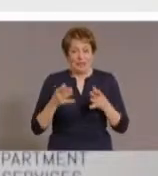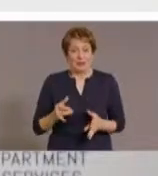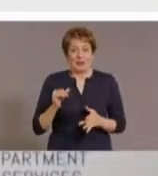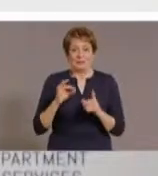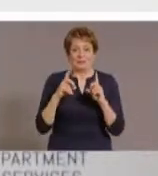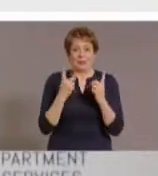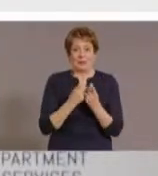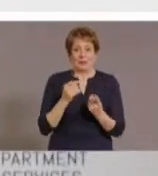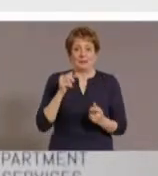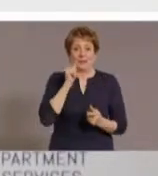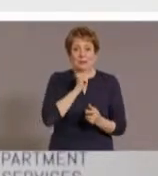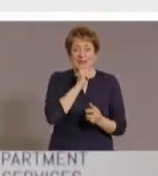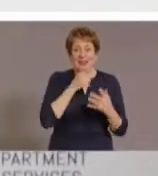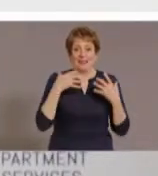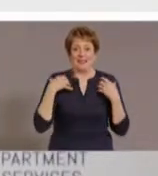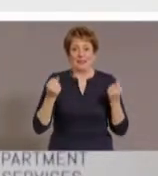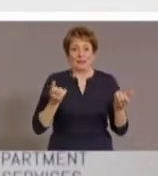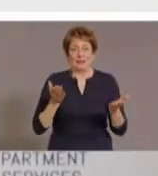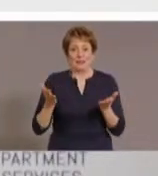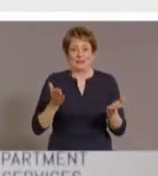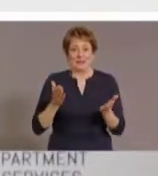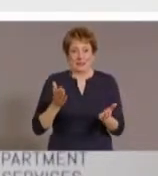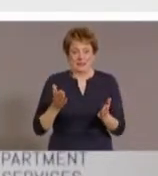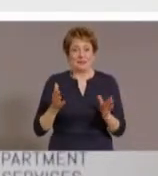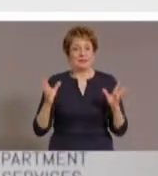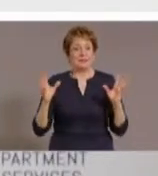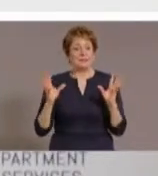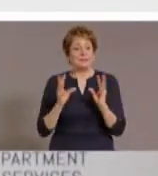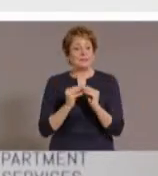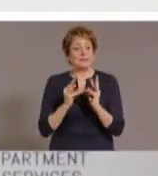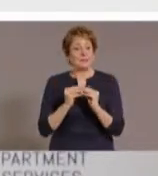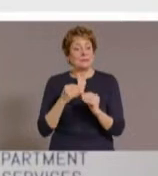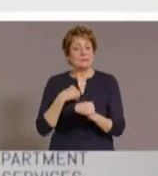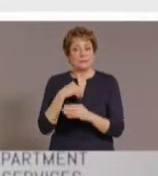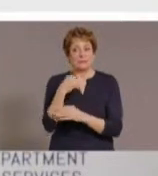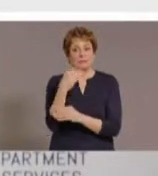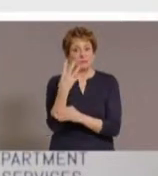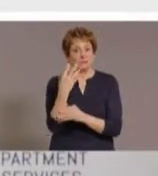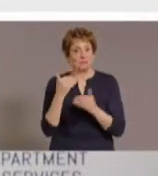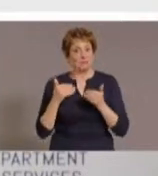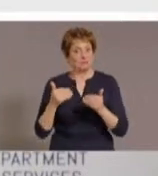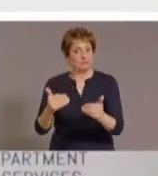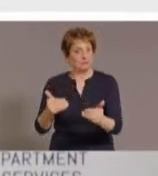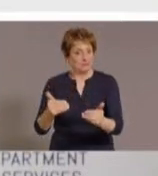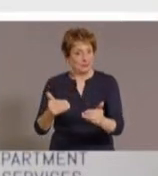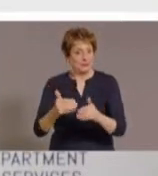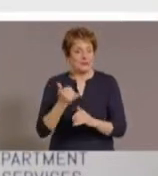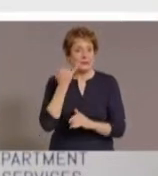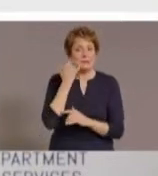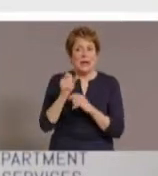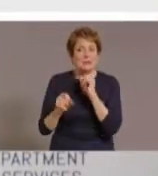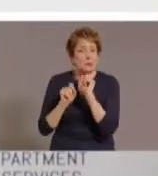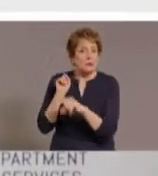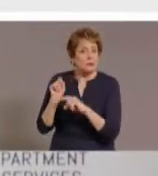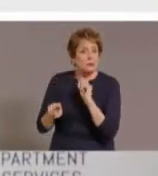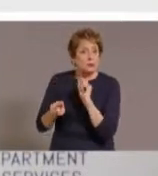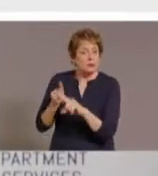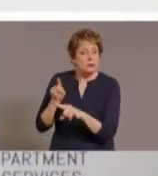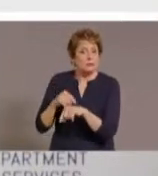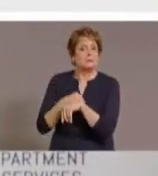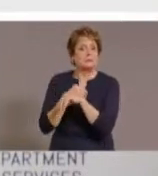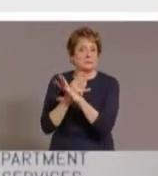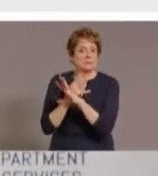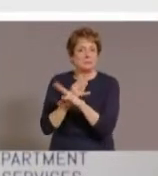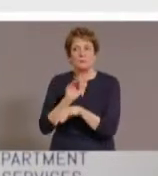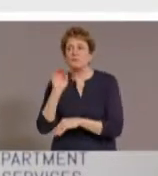That this session is on the record. If you'd like to raise if you'd like to ask a question, please raise your hand in Zoom. And before I fumble